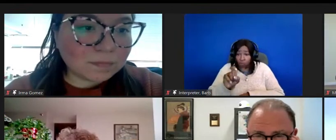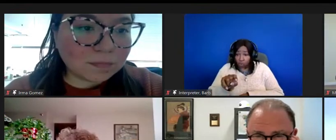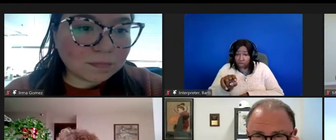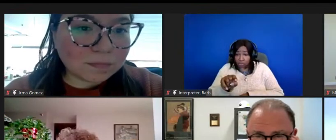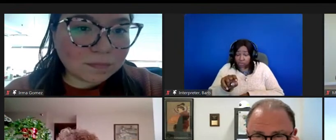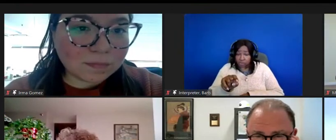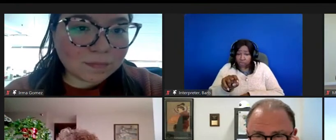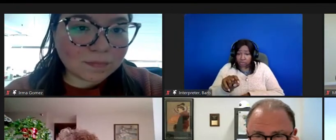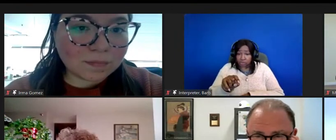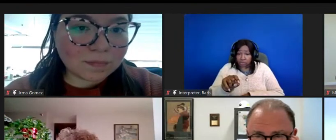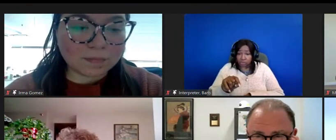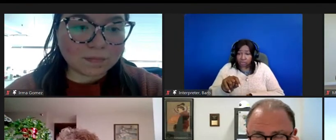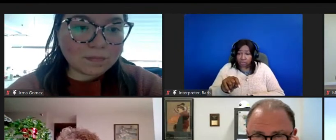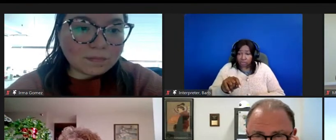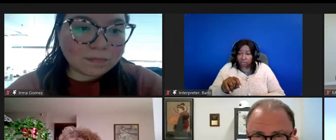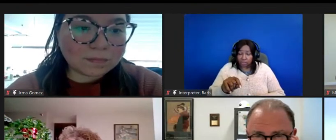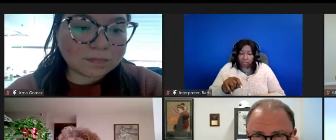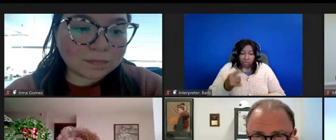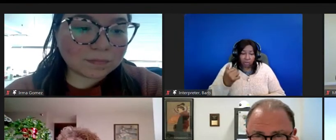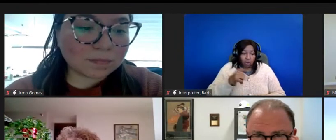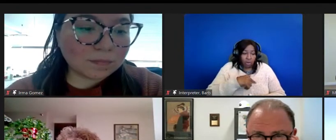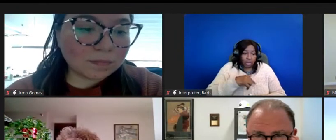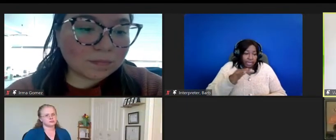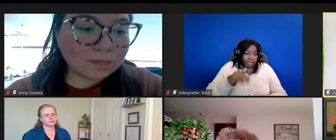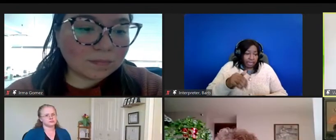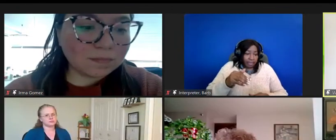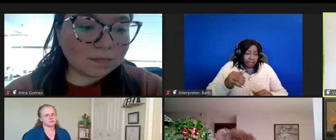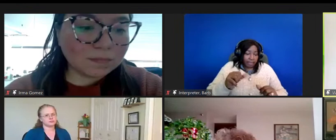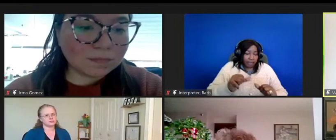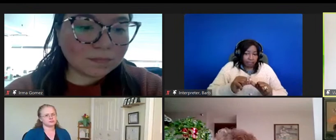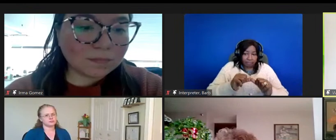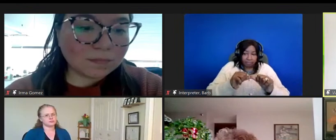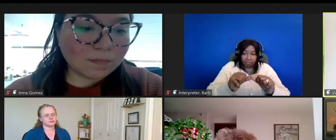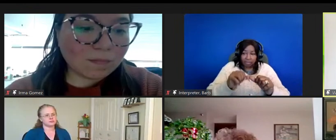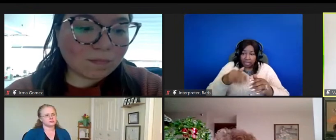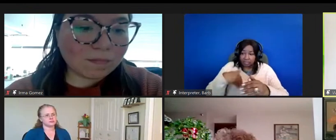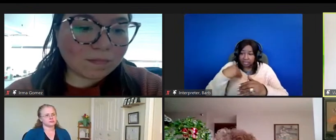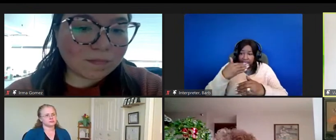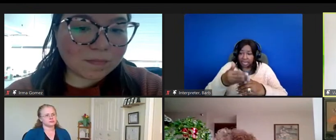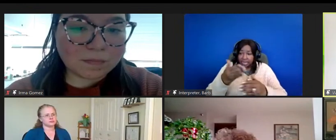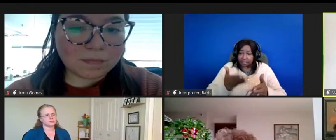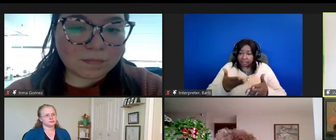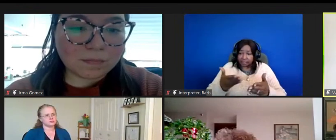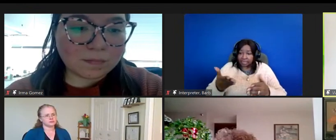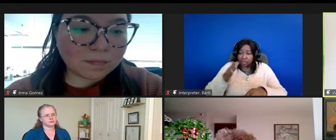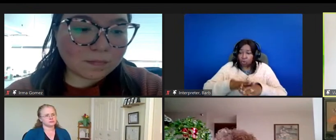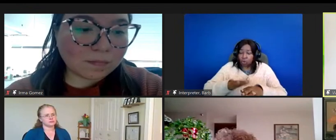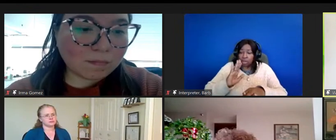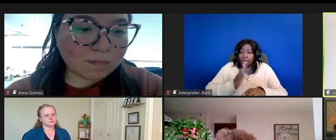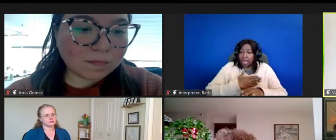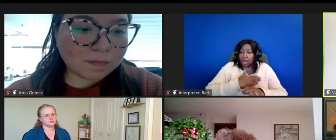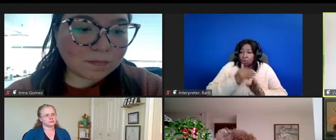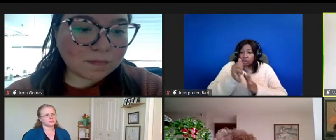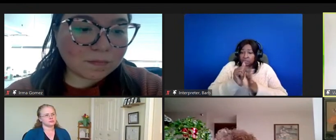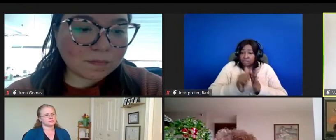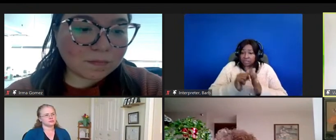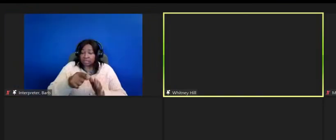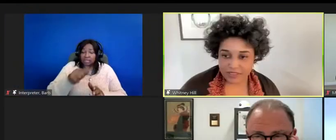don't have any questions at the moment, we can move forward to the next item on our agenda, which is old